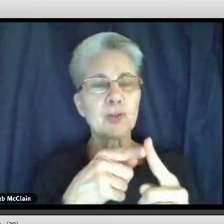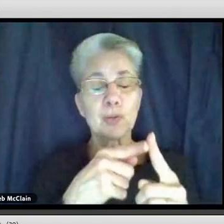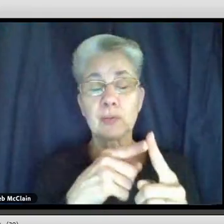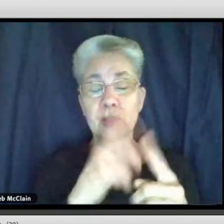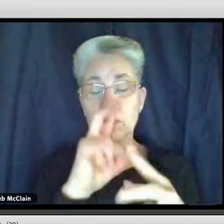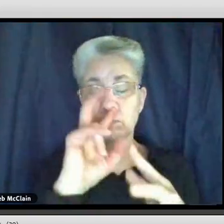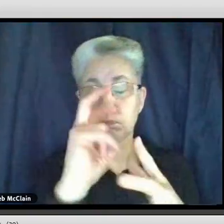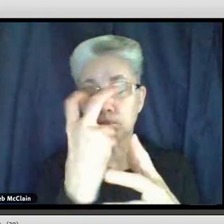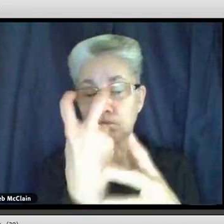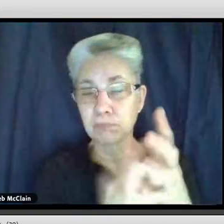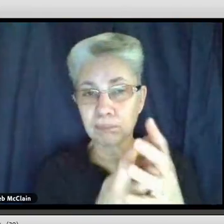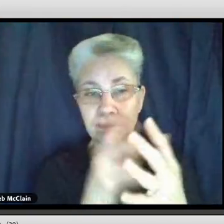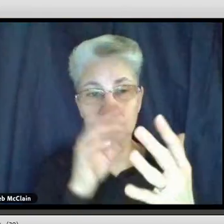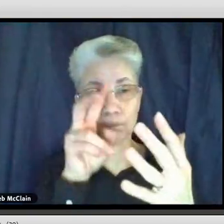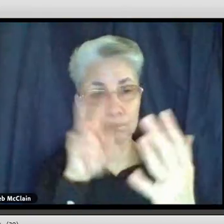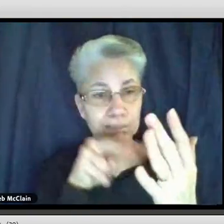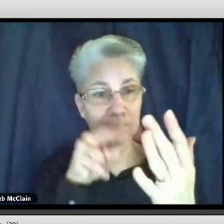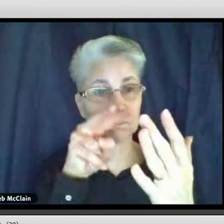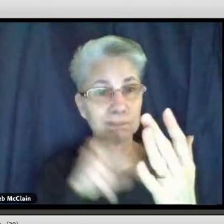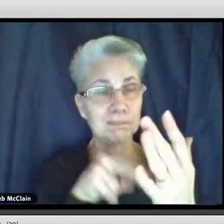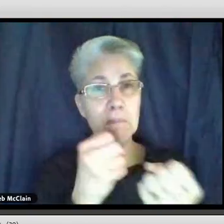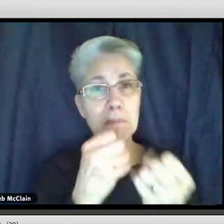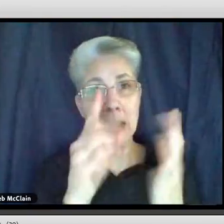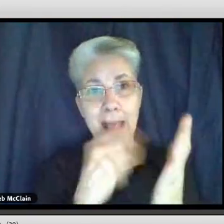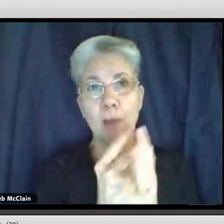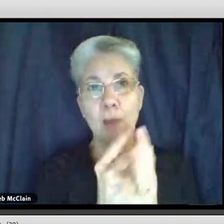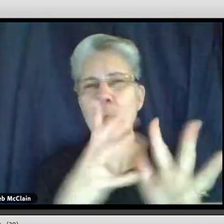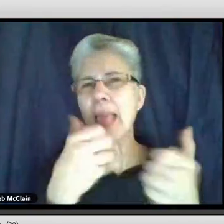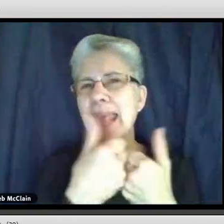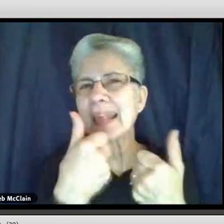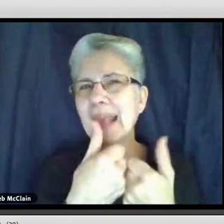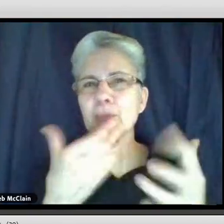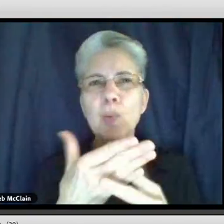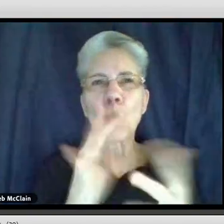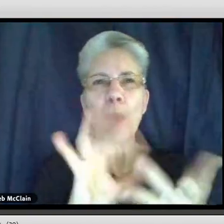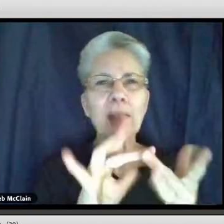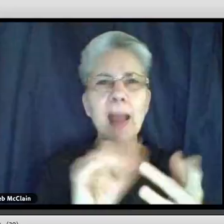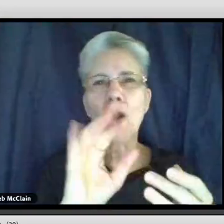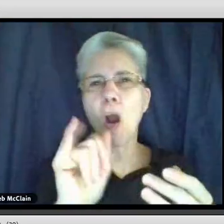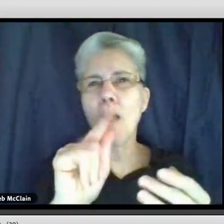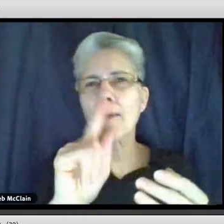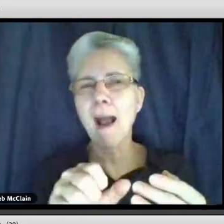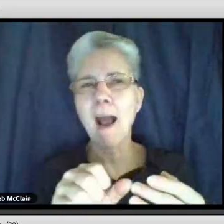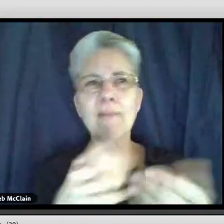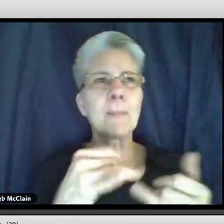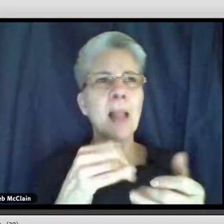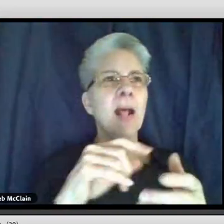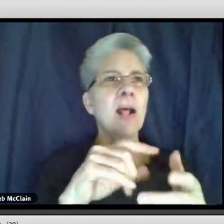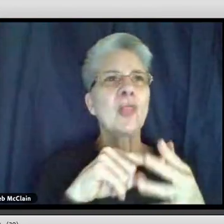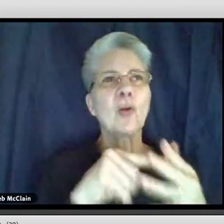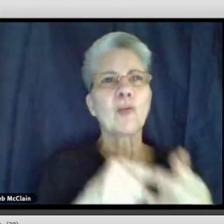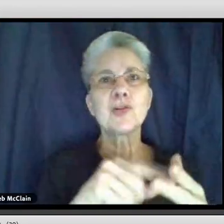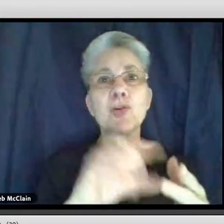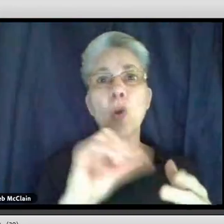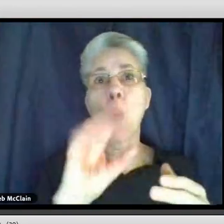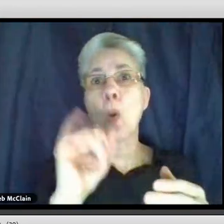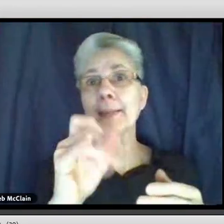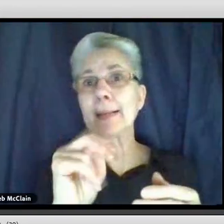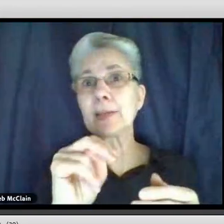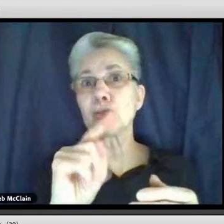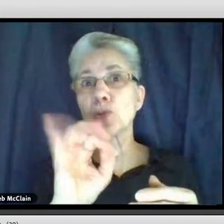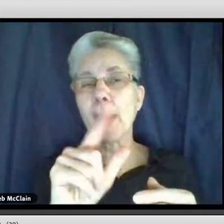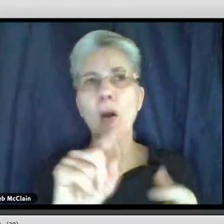life and play a game through Internet Archive. Play the original Oregon Trail or play